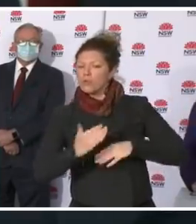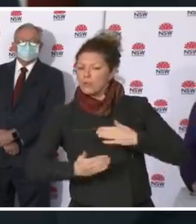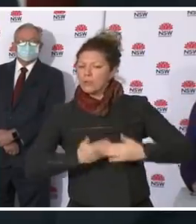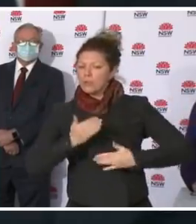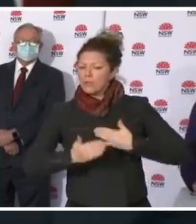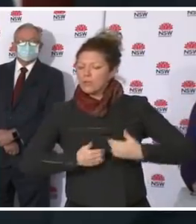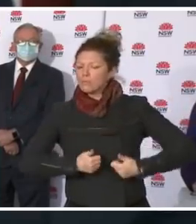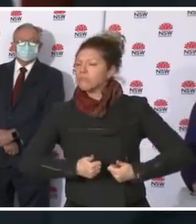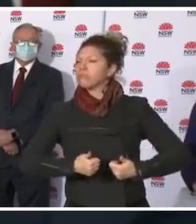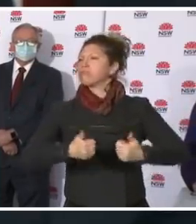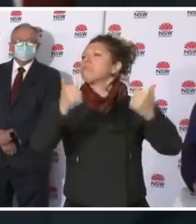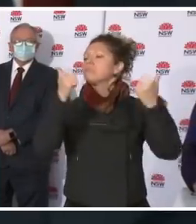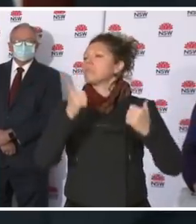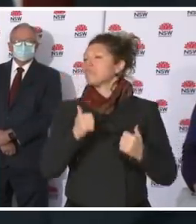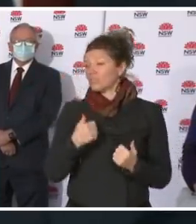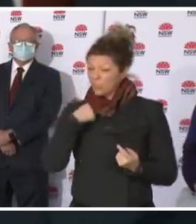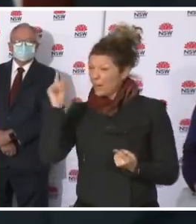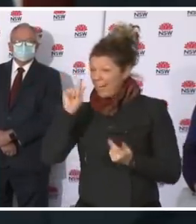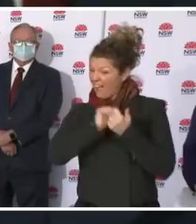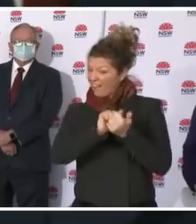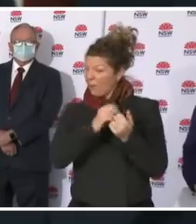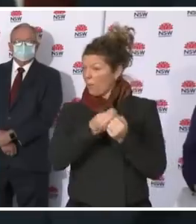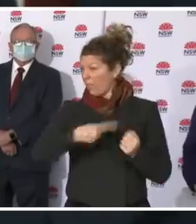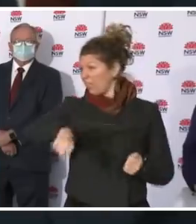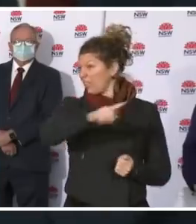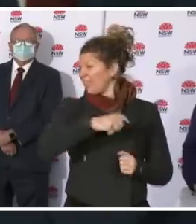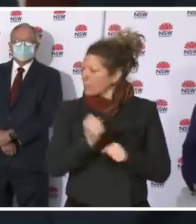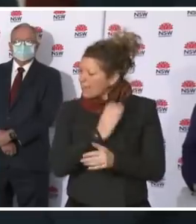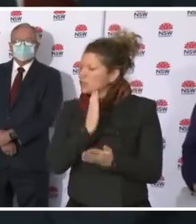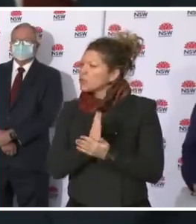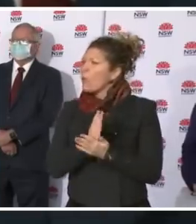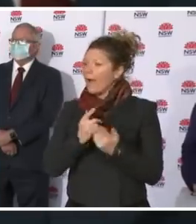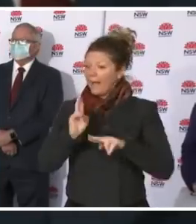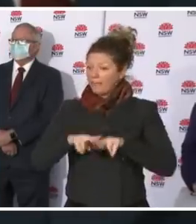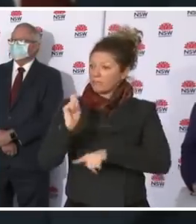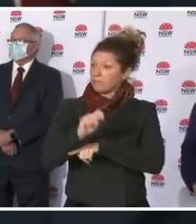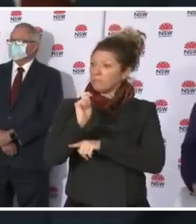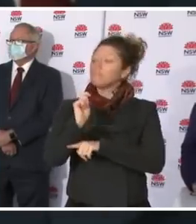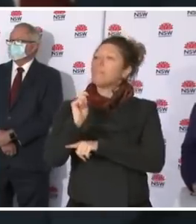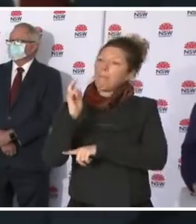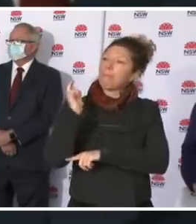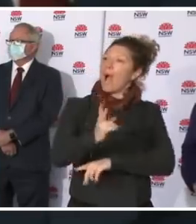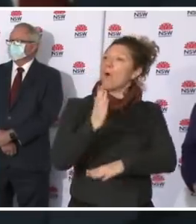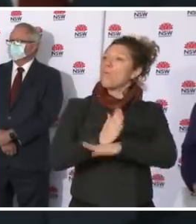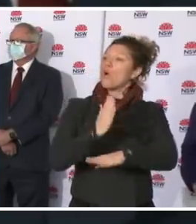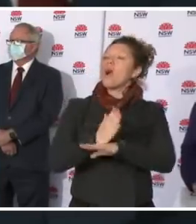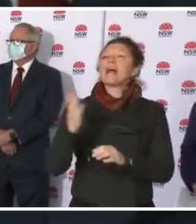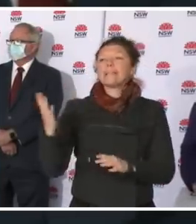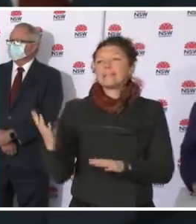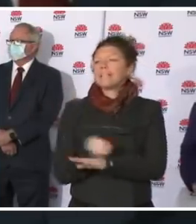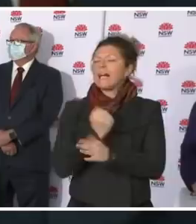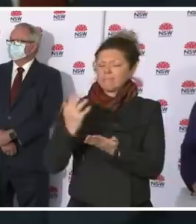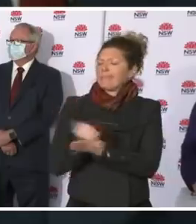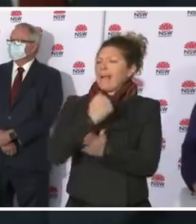with the construction sector daily to make sure that when they go back to work, there are safe workplaces in place for large